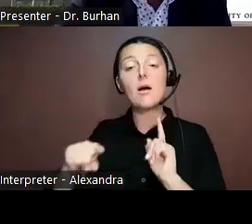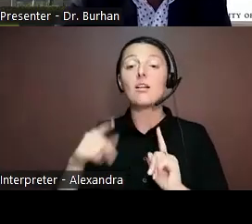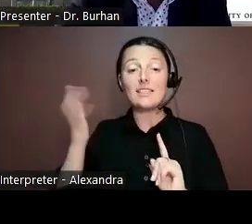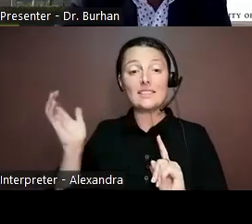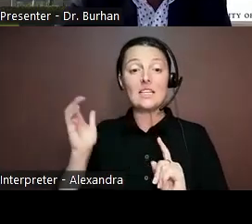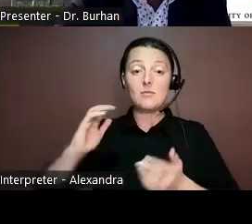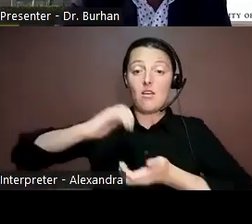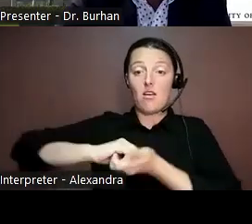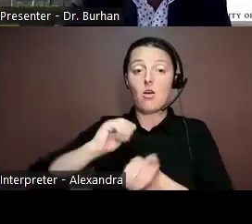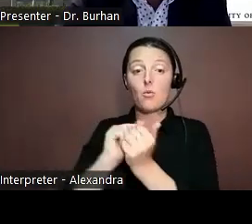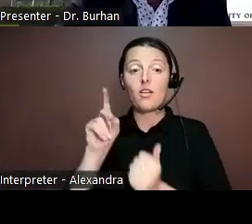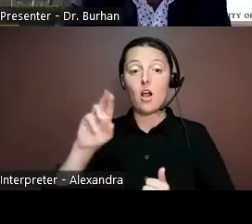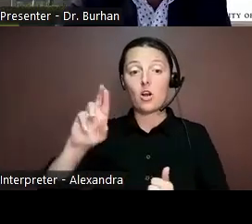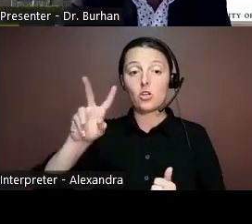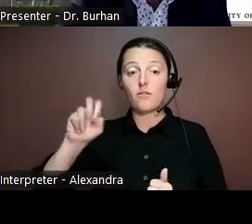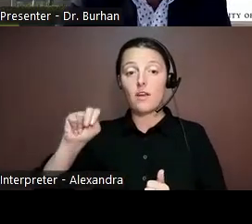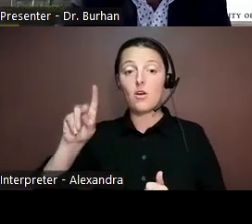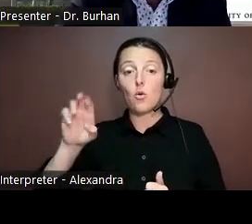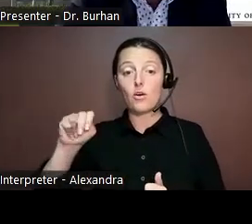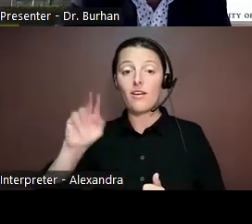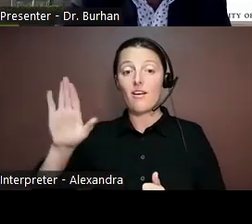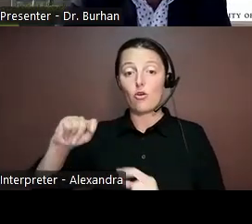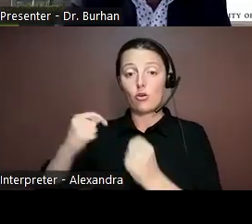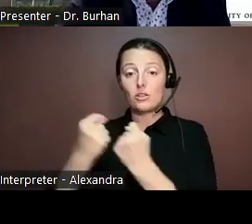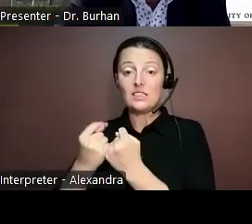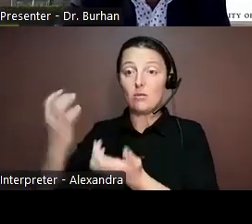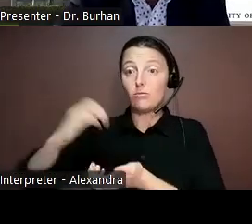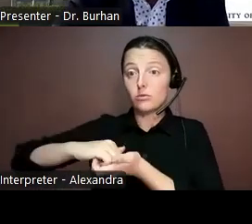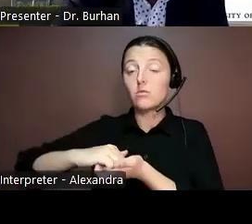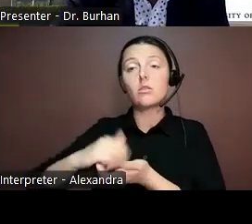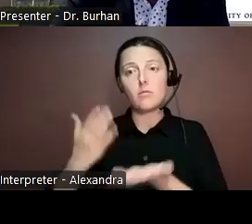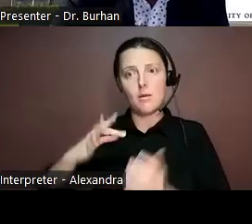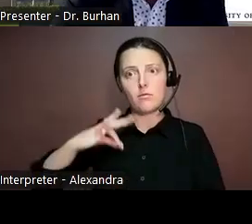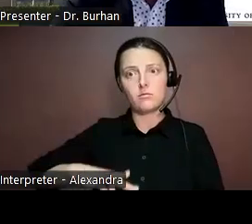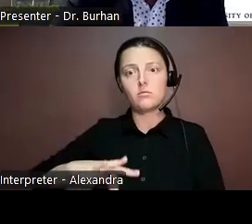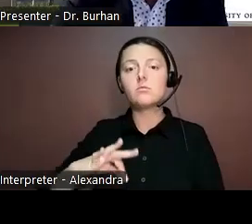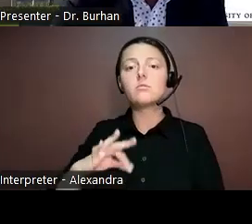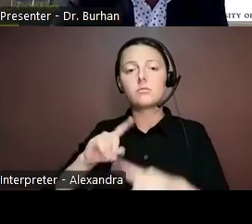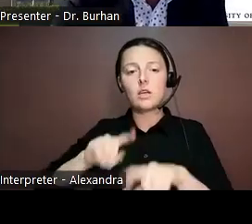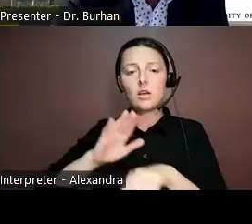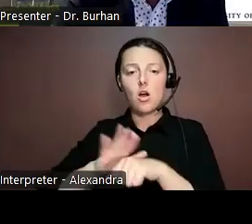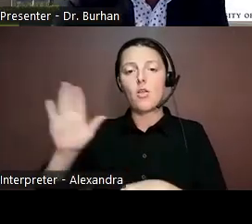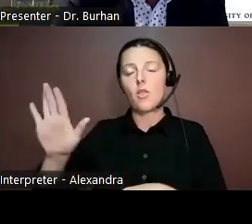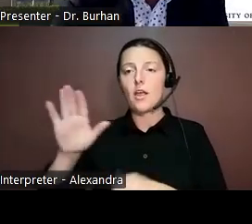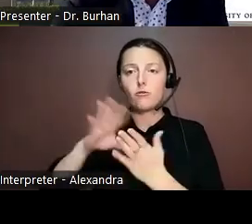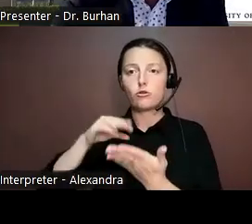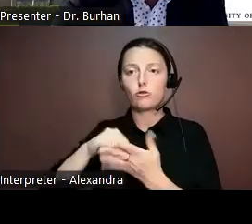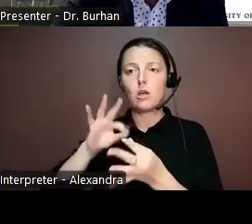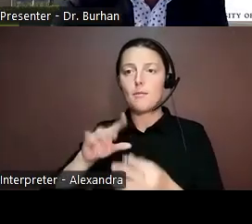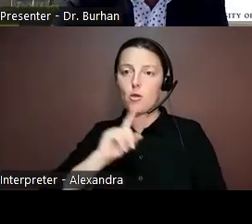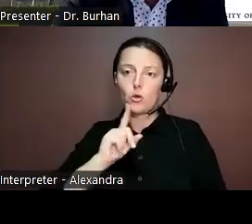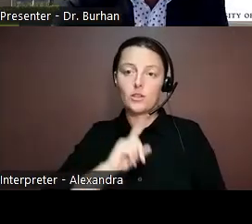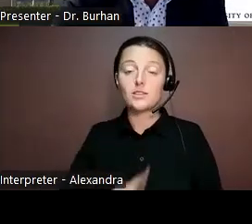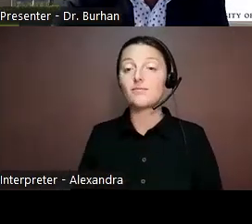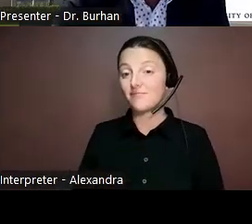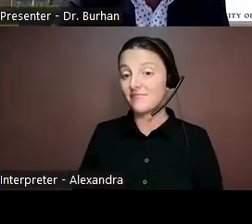advantageous based on what they've learned about loneliness. Absolutely. I mean, I'm always, obviously Anton and I had the privilege to work with Anton in the SIDAT trial, but